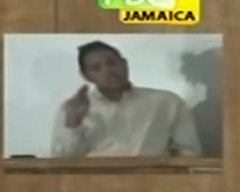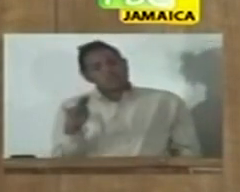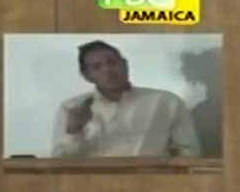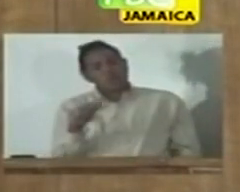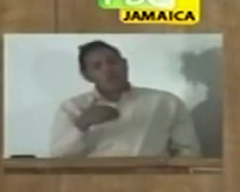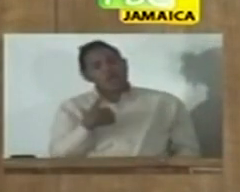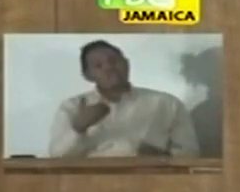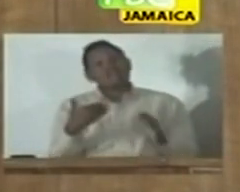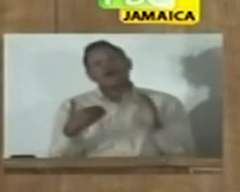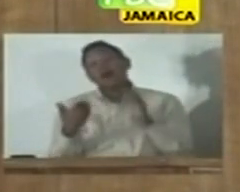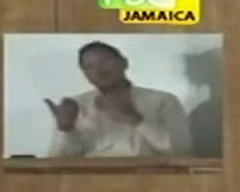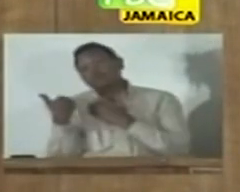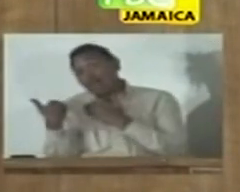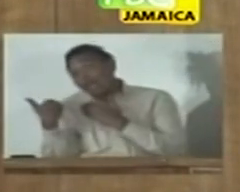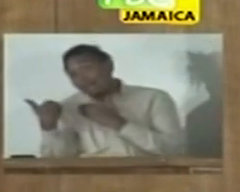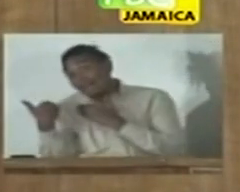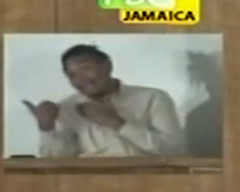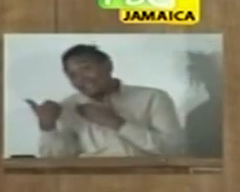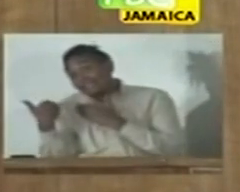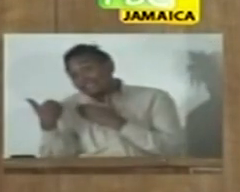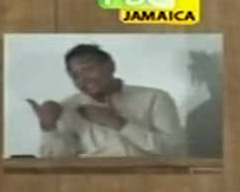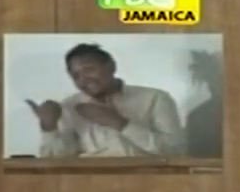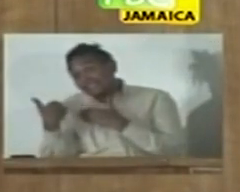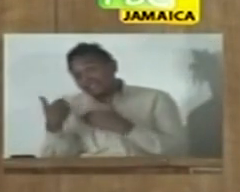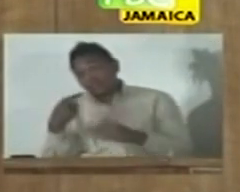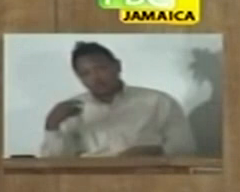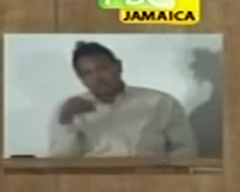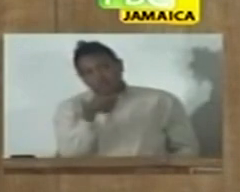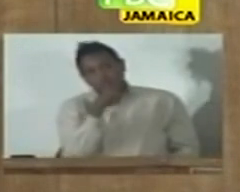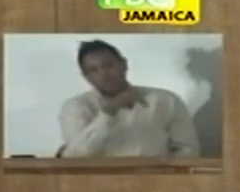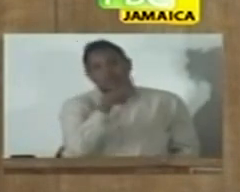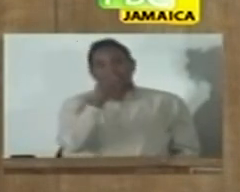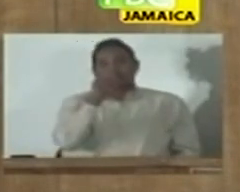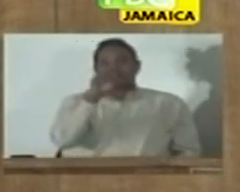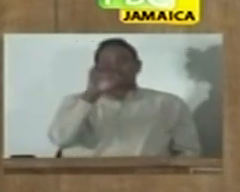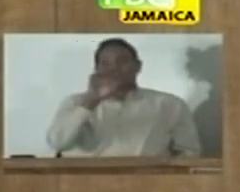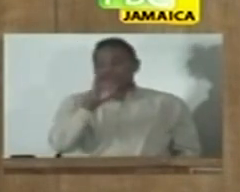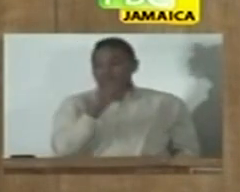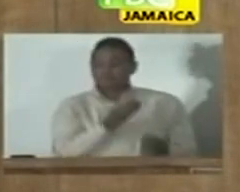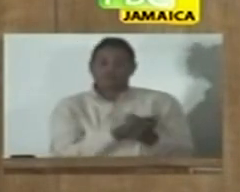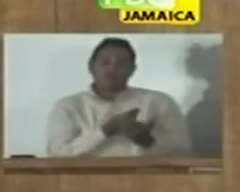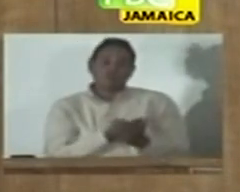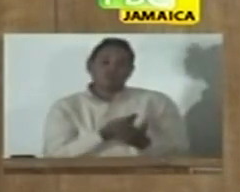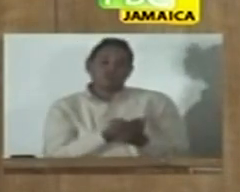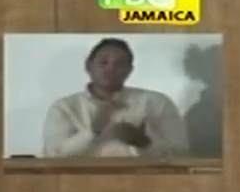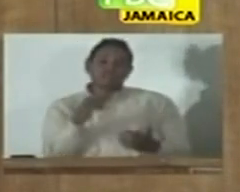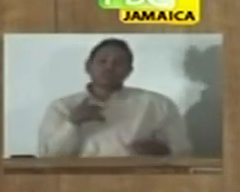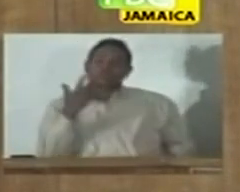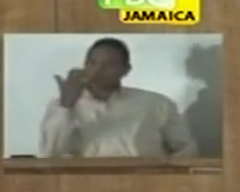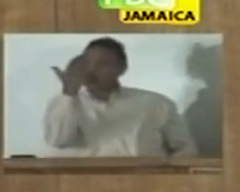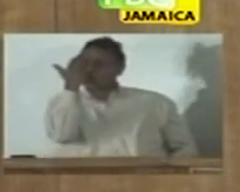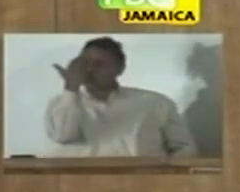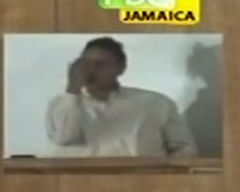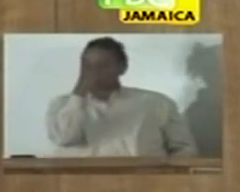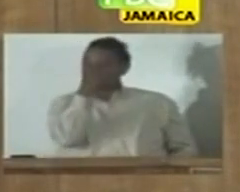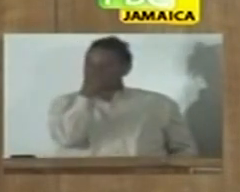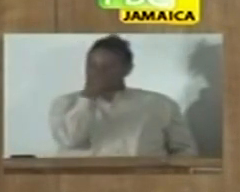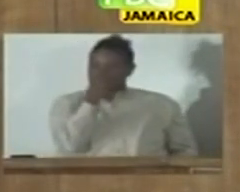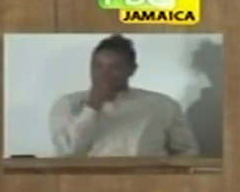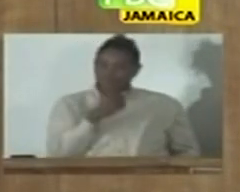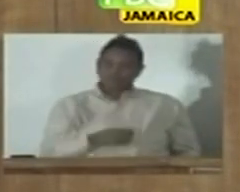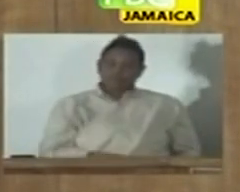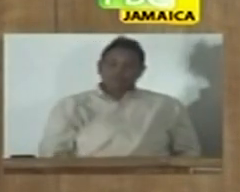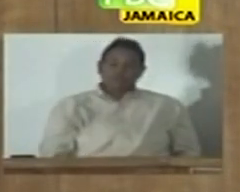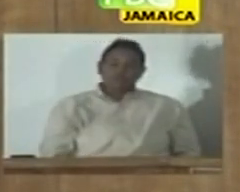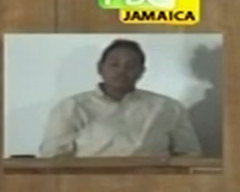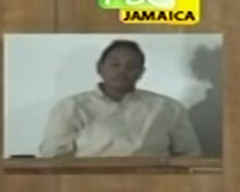liability to the Petro-Carib Fund? That's what I am pursuing. And then I